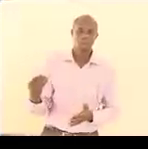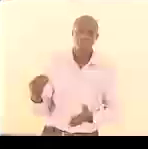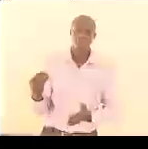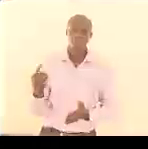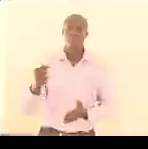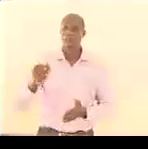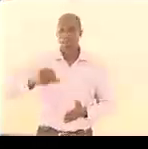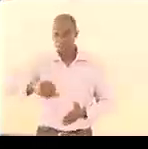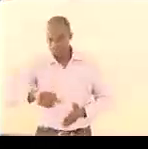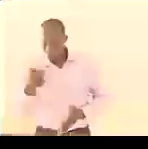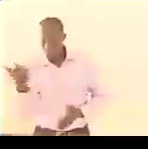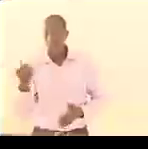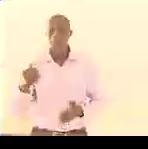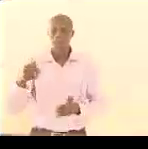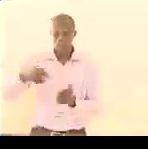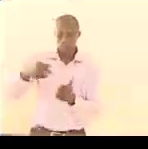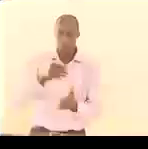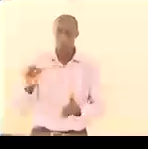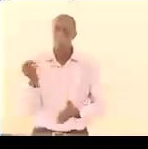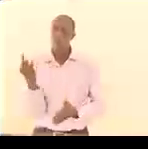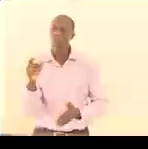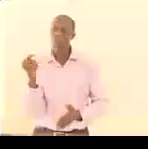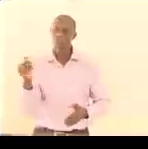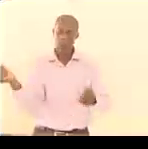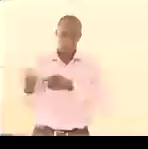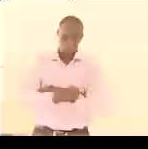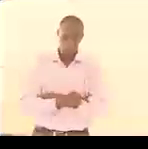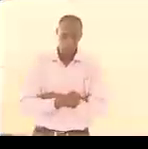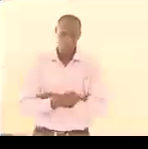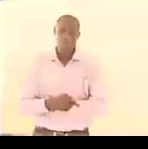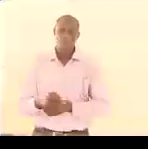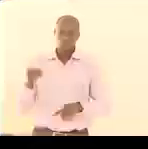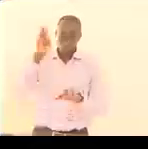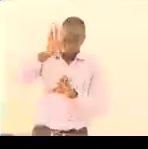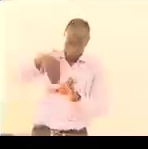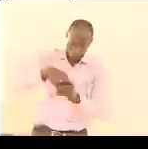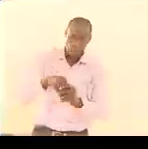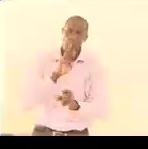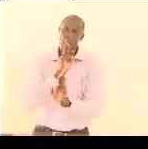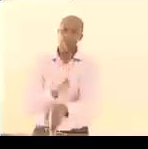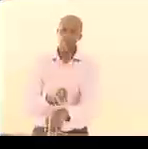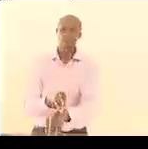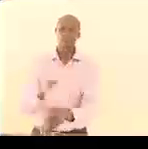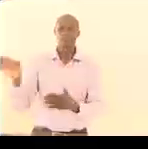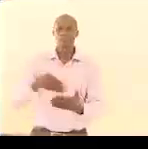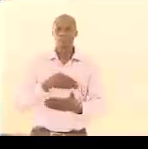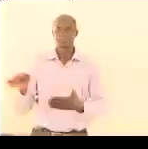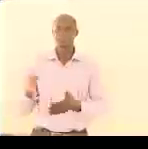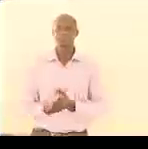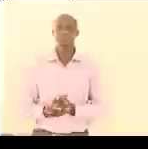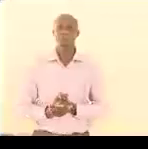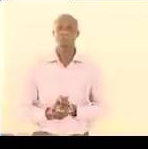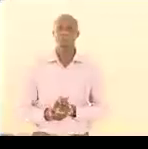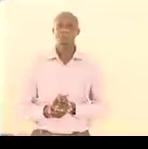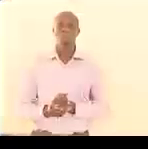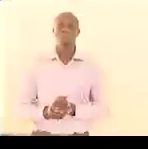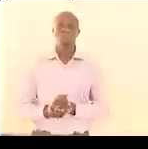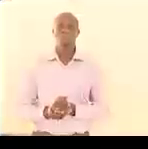reading and the other readings of the day, including the responsorial psalm?